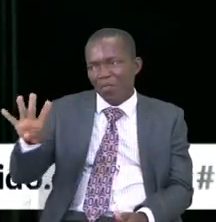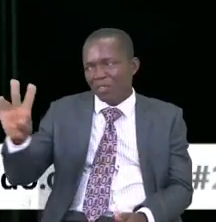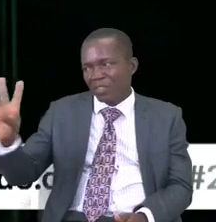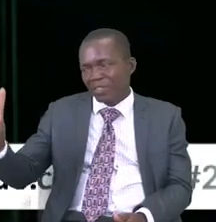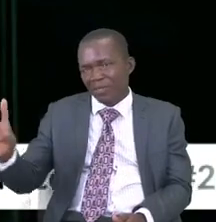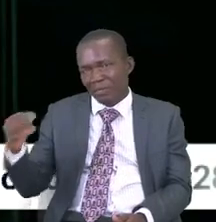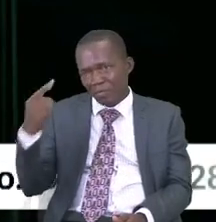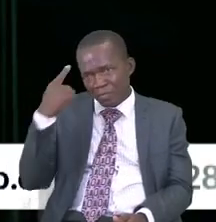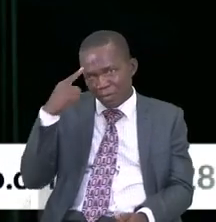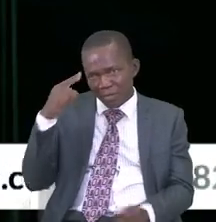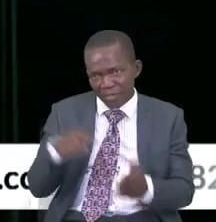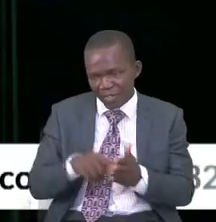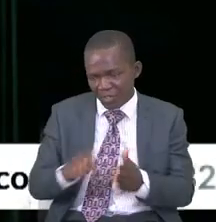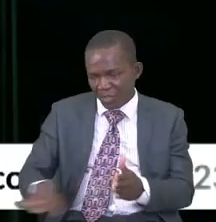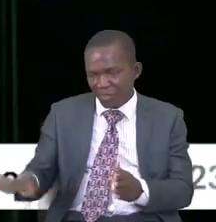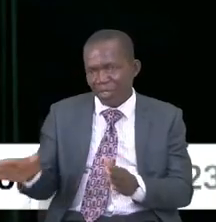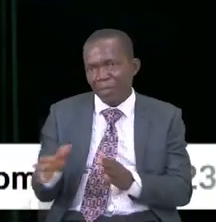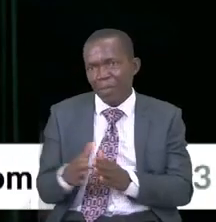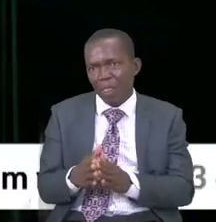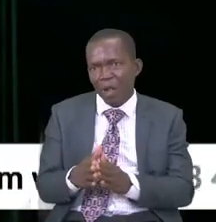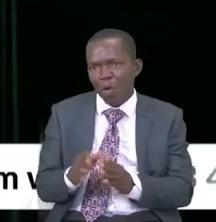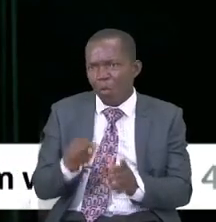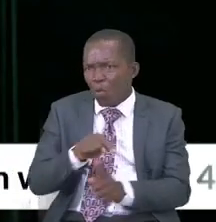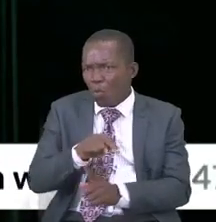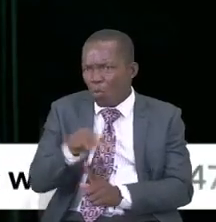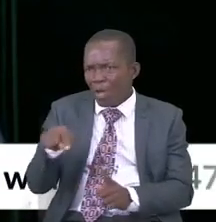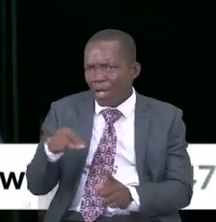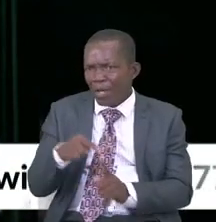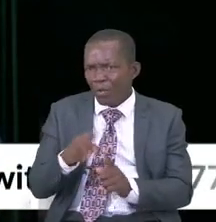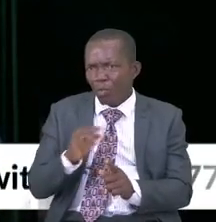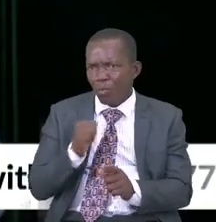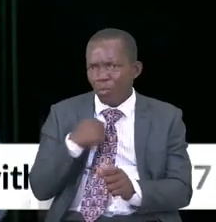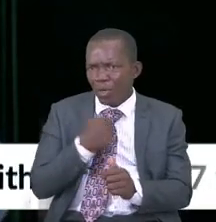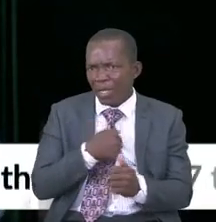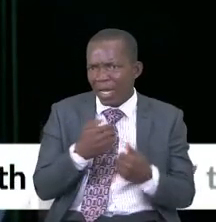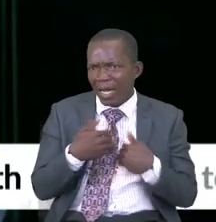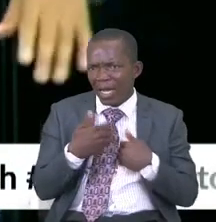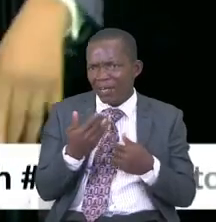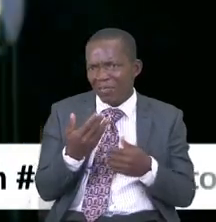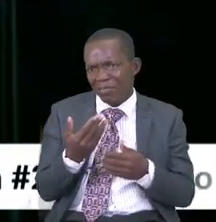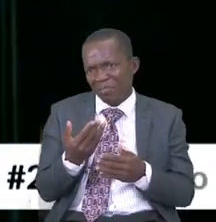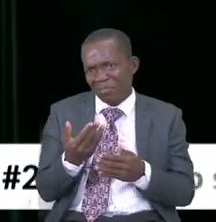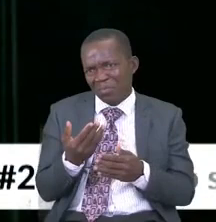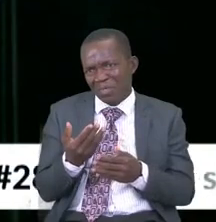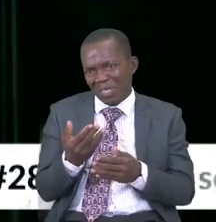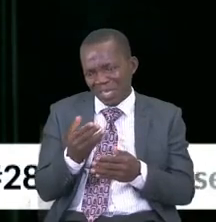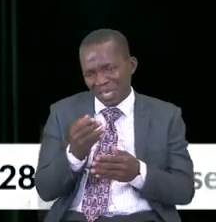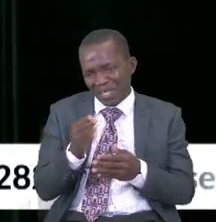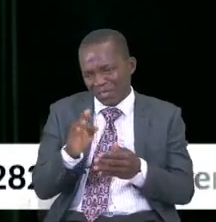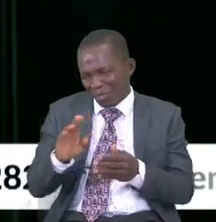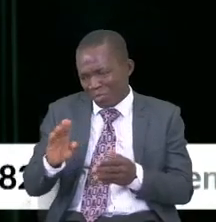kids. And when we have a kid that wants to do something in church, say, no, you're not ready. We're not ready for that. So in the